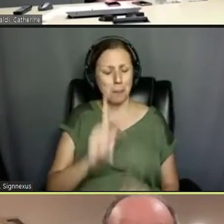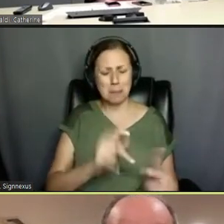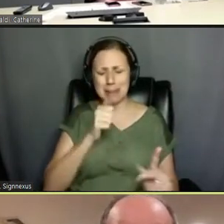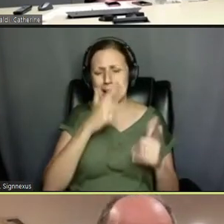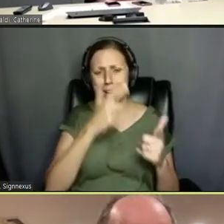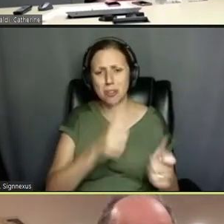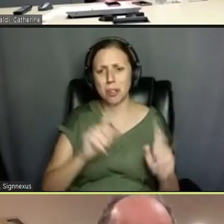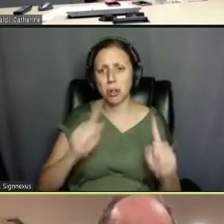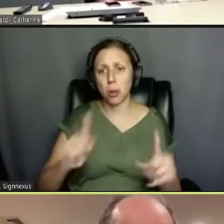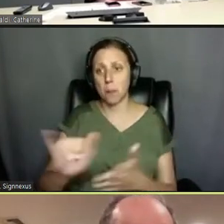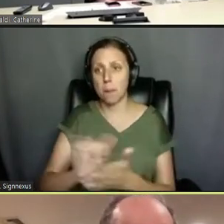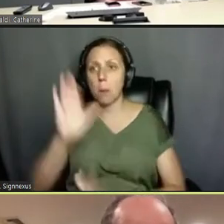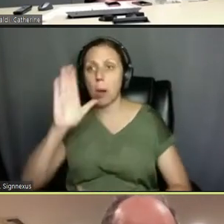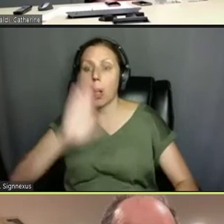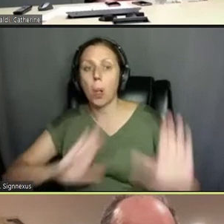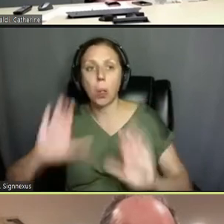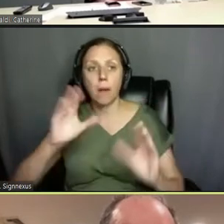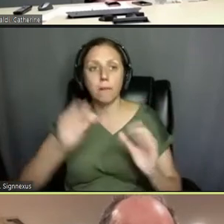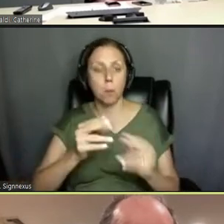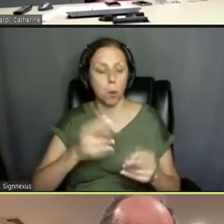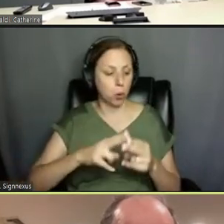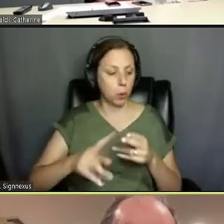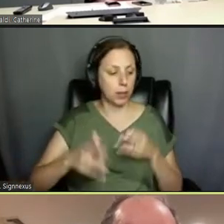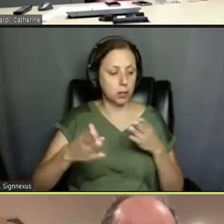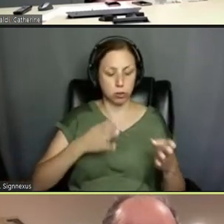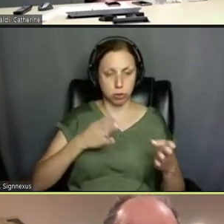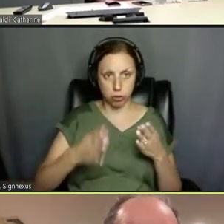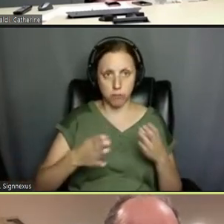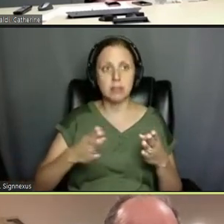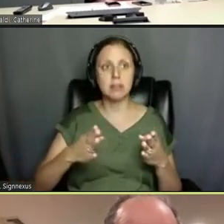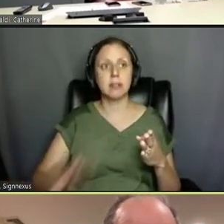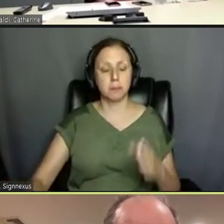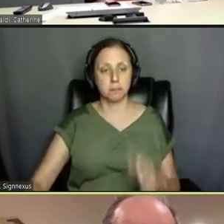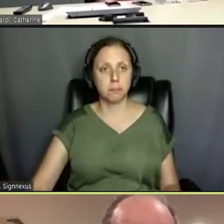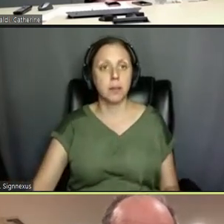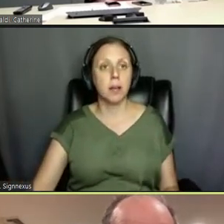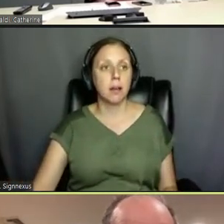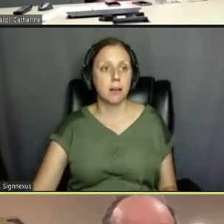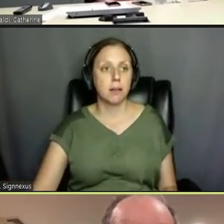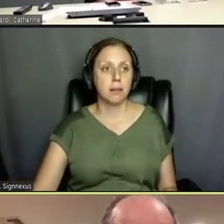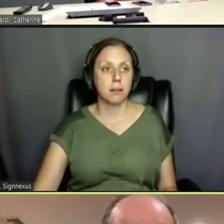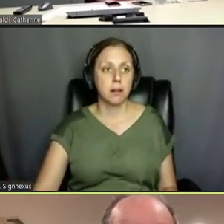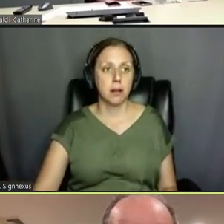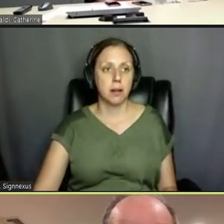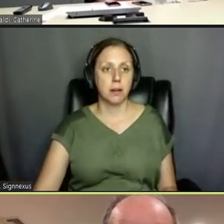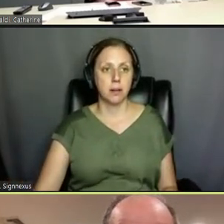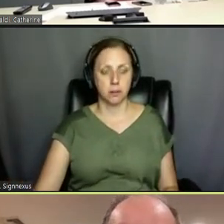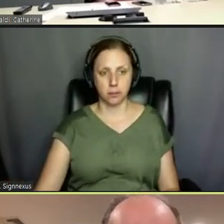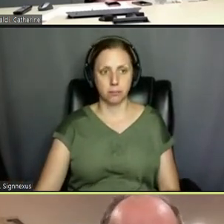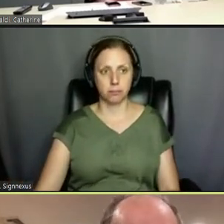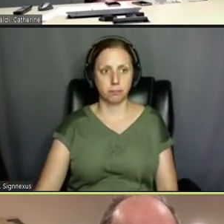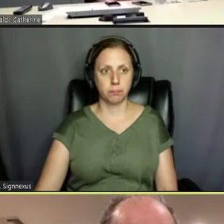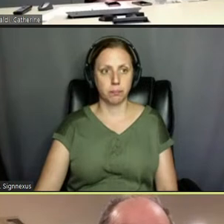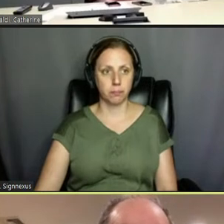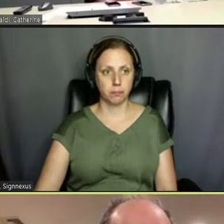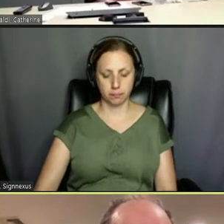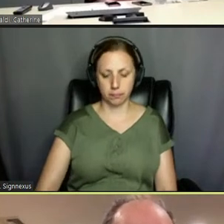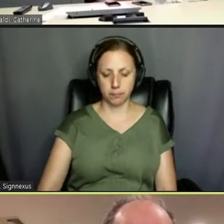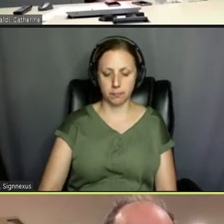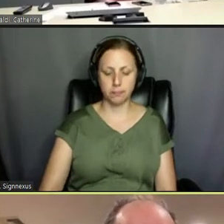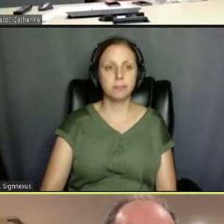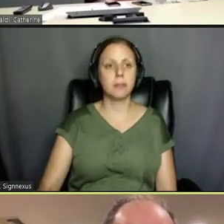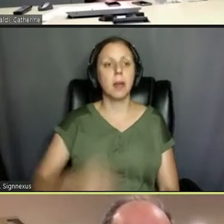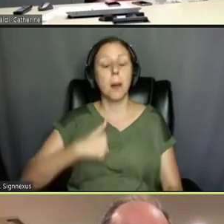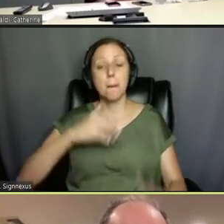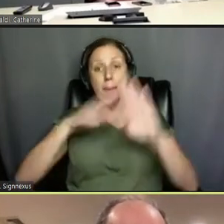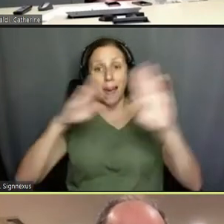They will look elsewhere for quick service to and from Manhattan. My house will no longer have the allure of a 24-minute ride to Manhattan. Therefore, the value